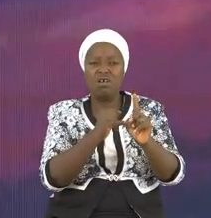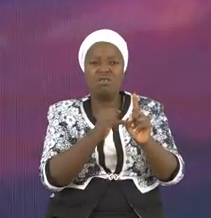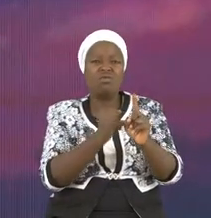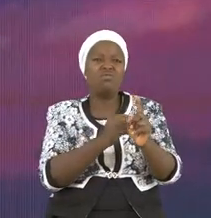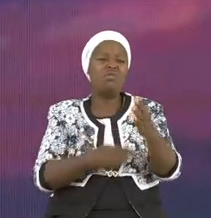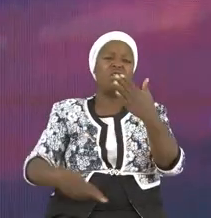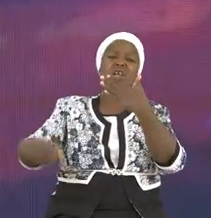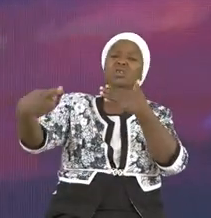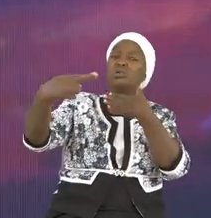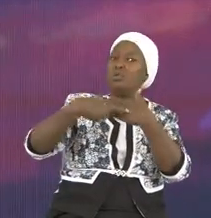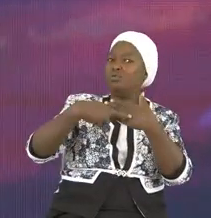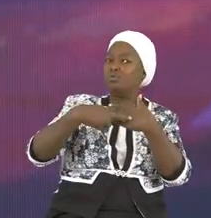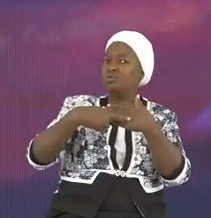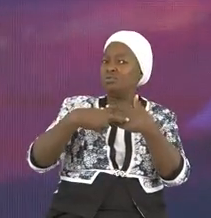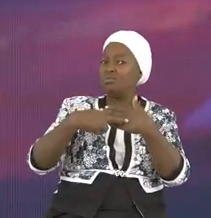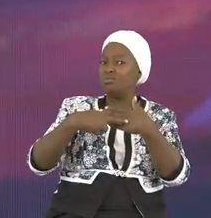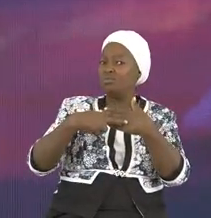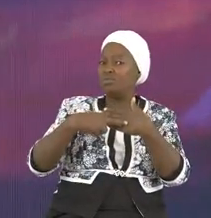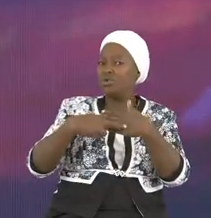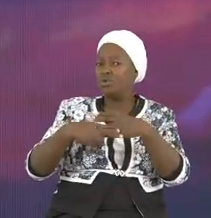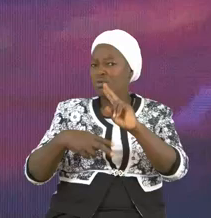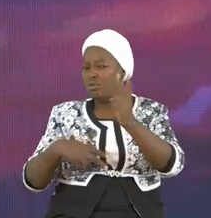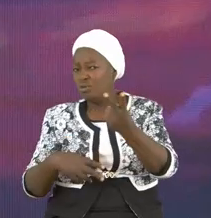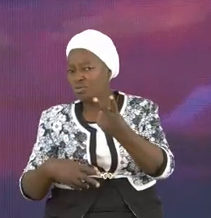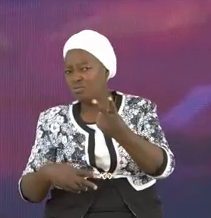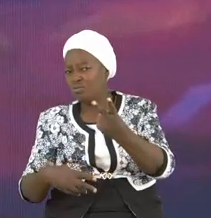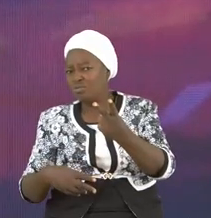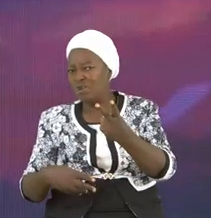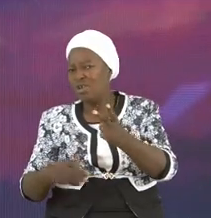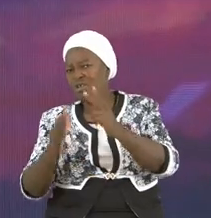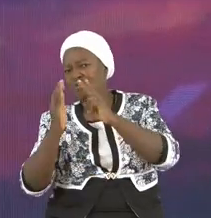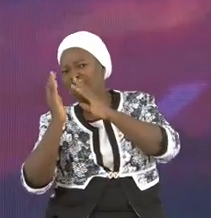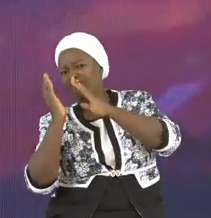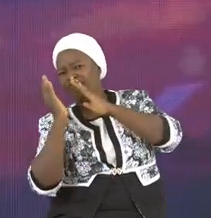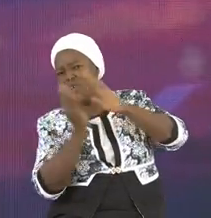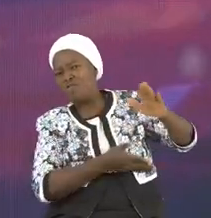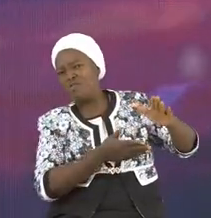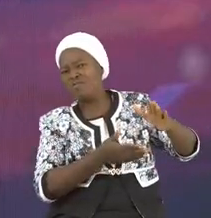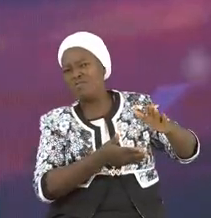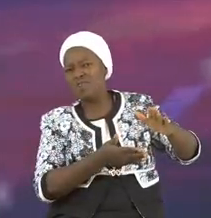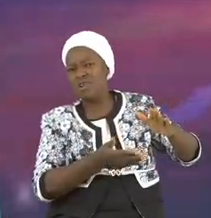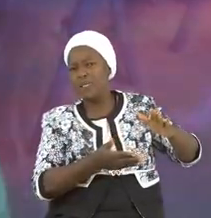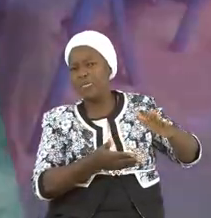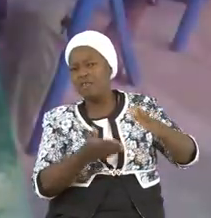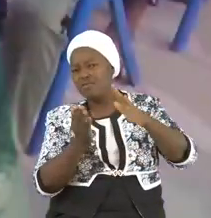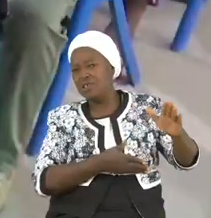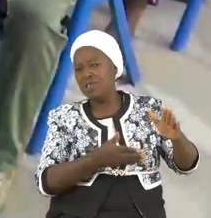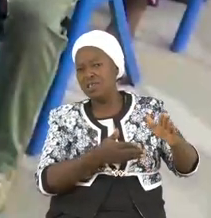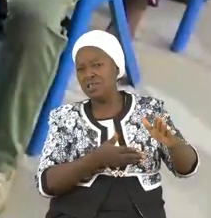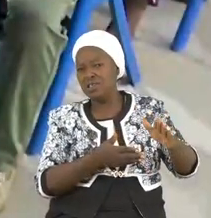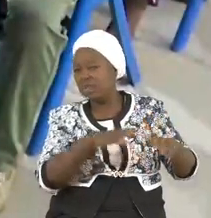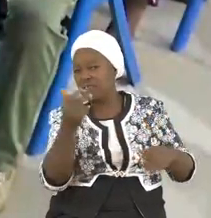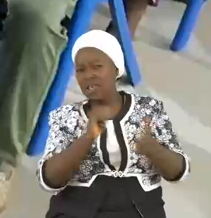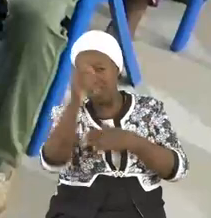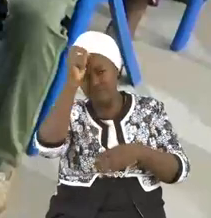Refuse whatever Satan have been feeding you with. What's repent? Remove that stumbling block